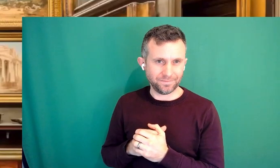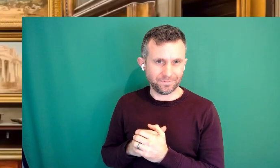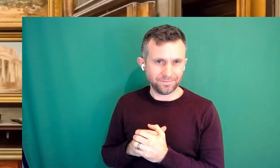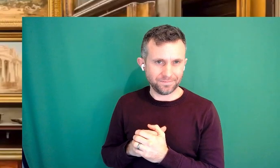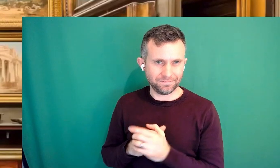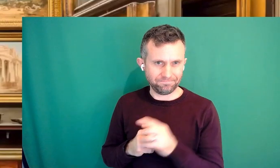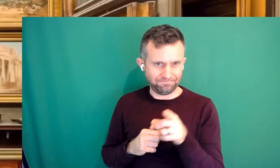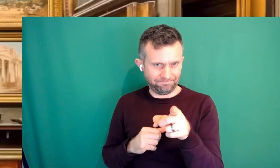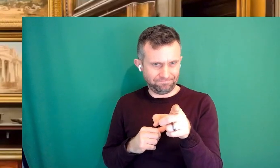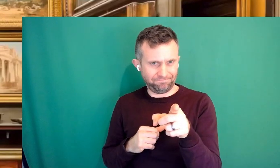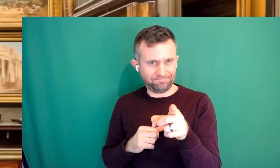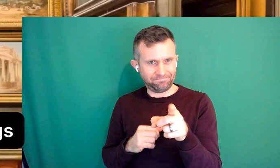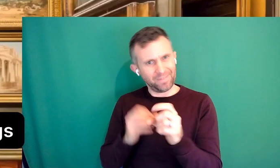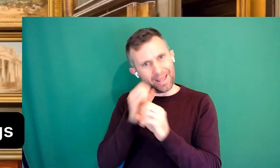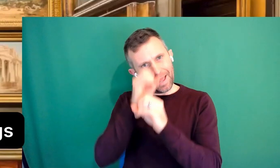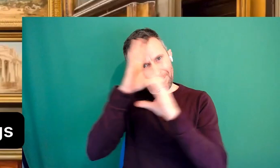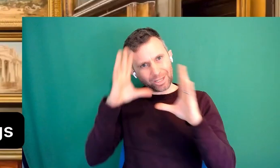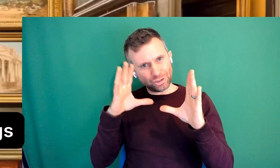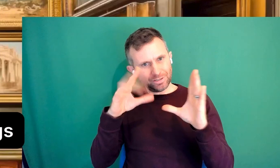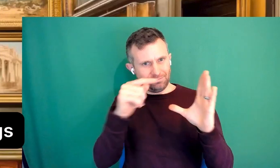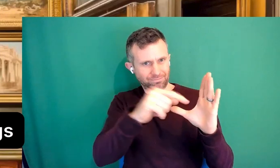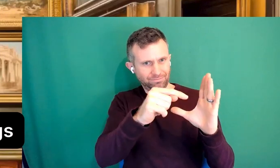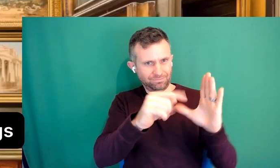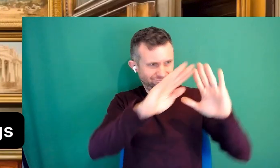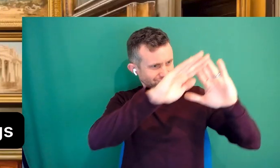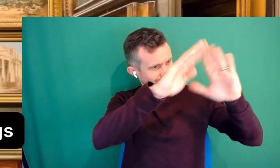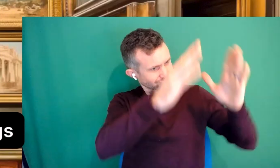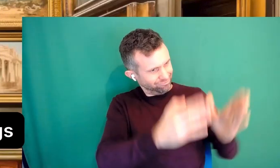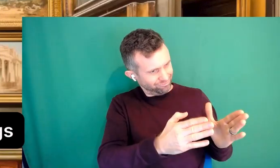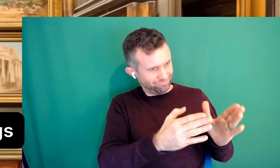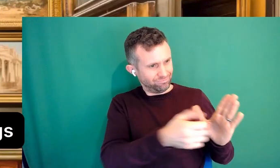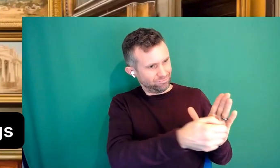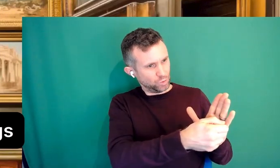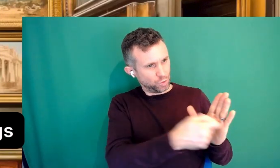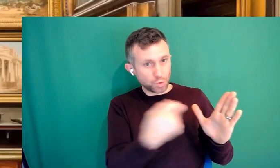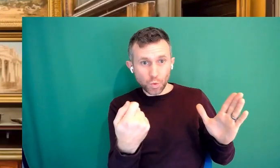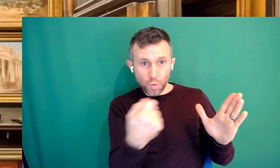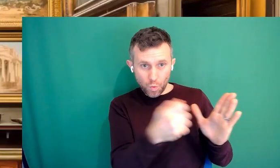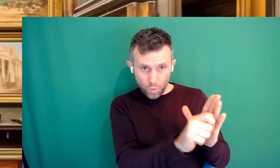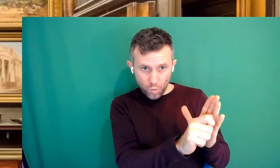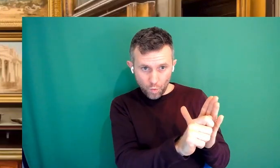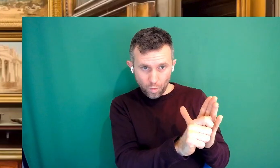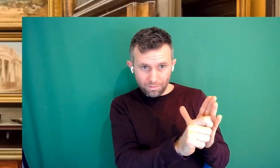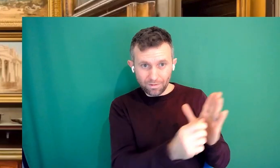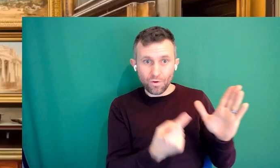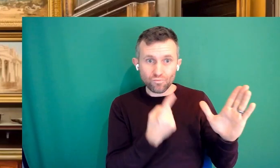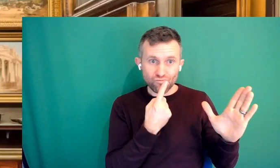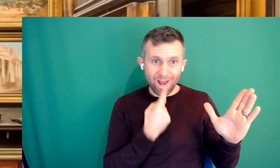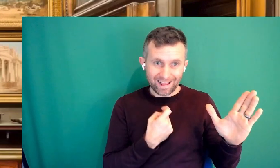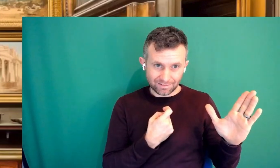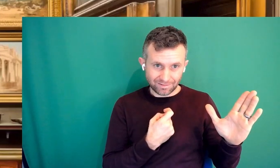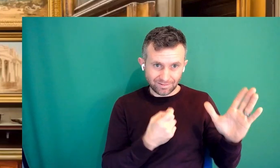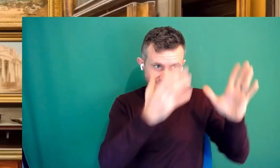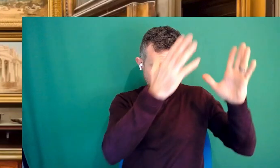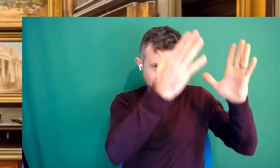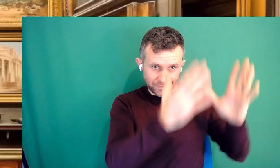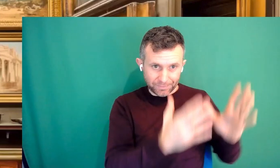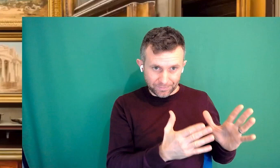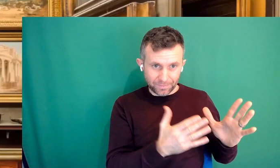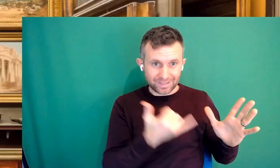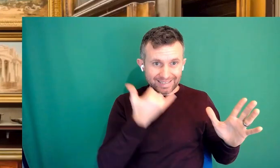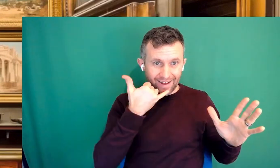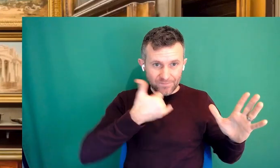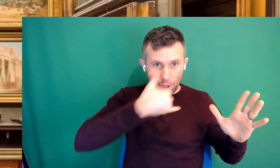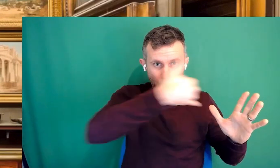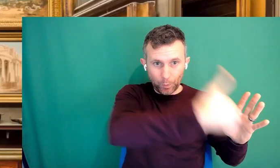The Nymph's Recess not only reveals this hidden catalogue of paintings, but also a view down into the